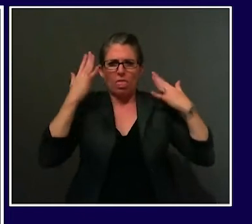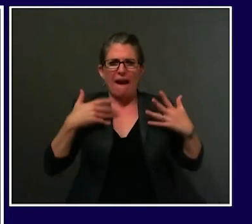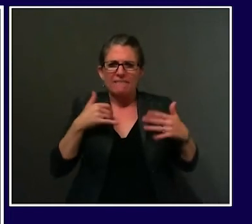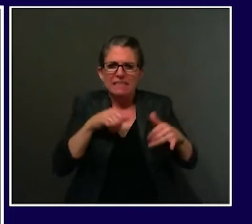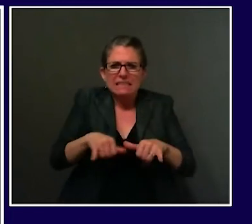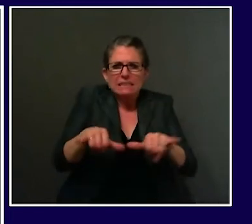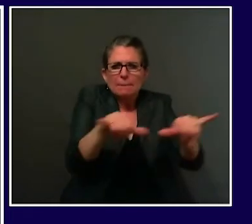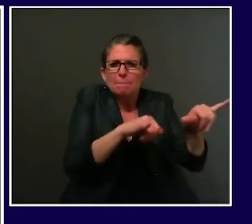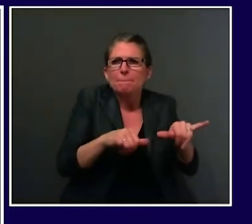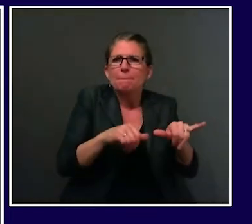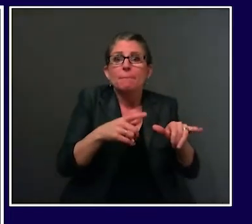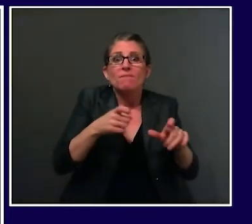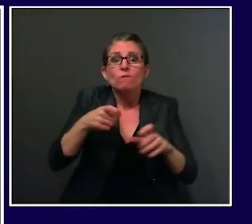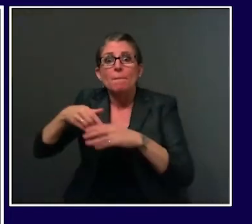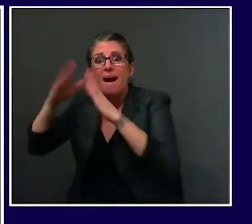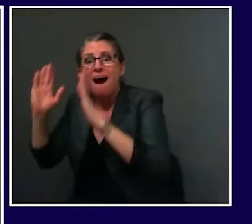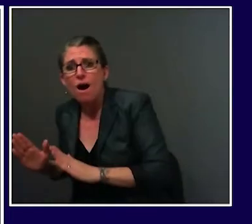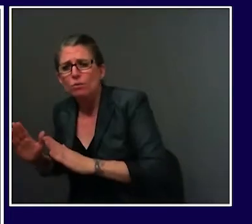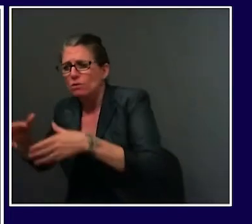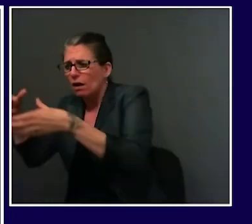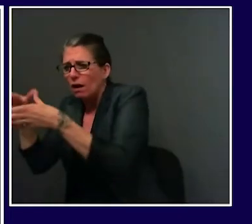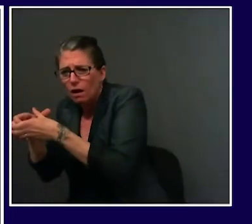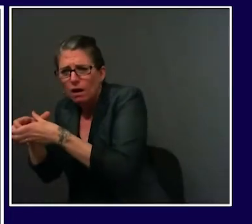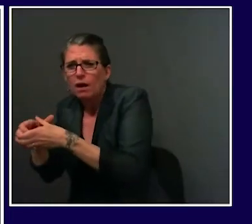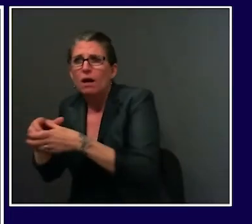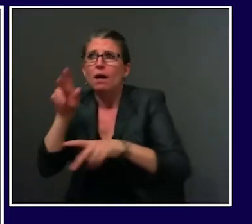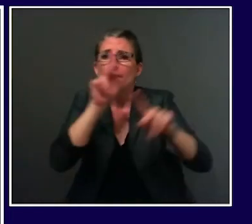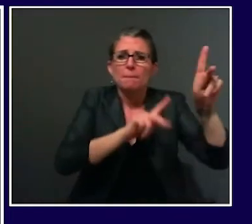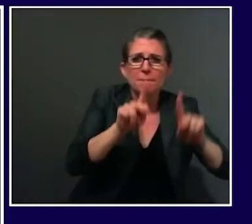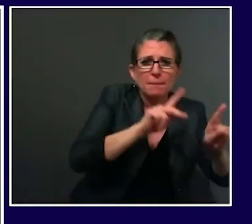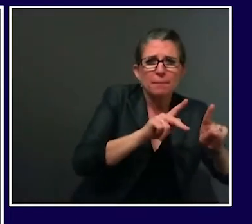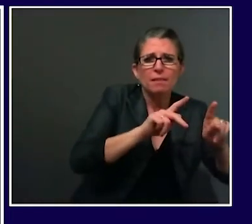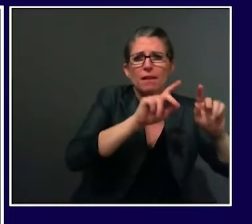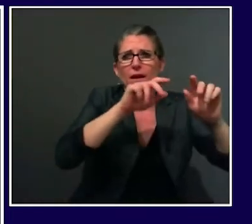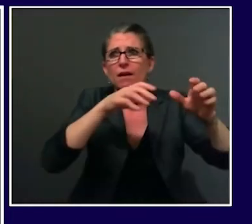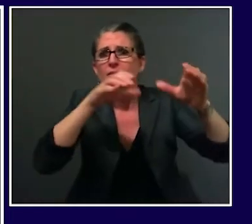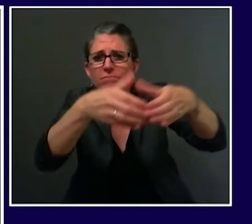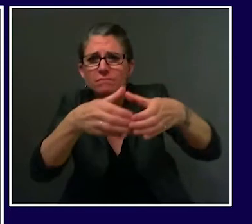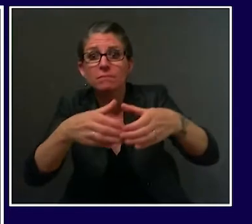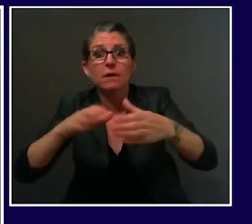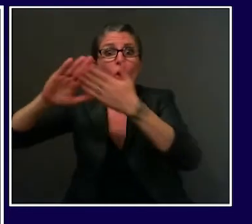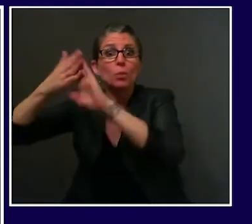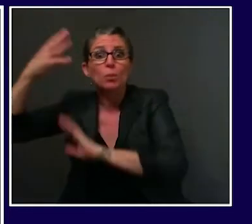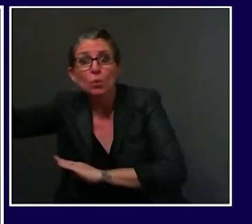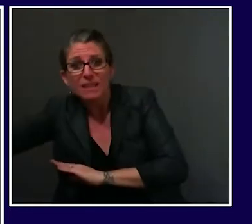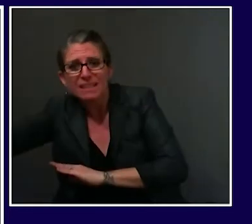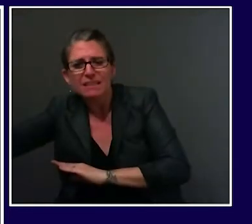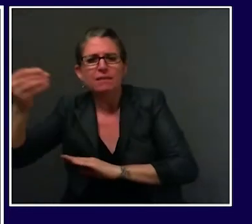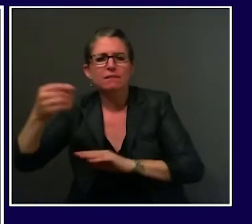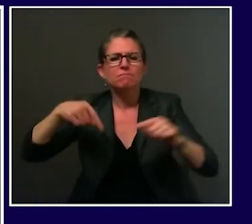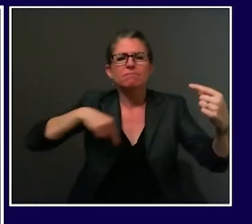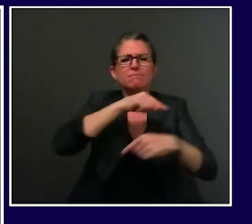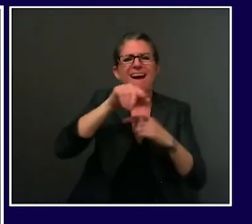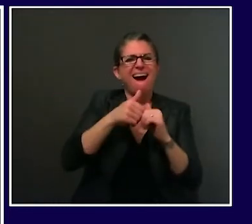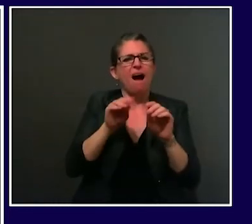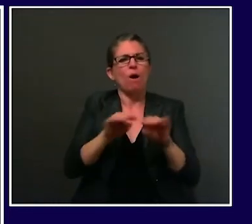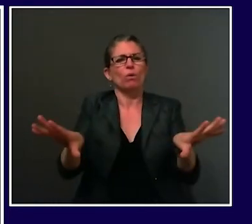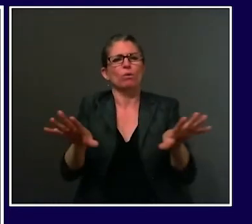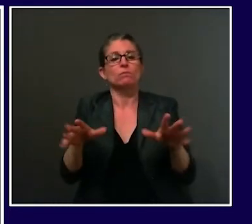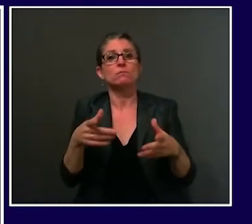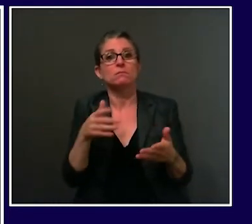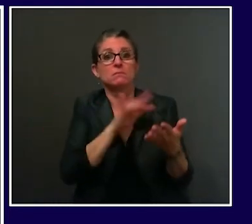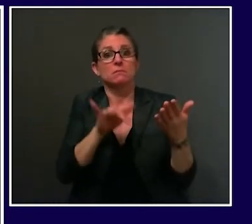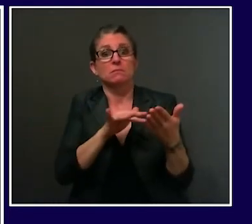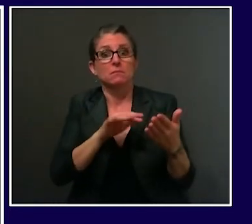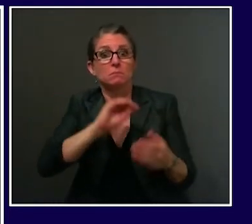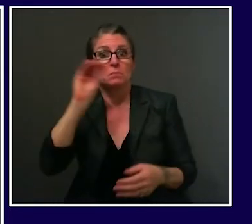some light on or trends or things that you found on that? Sure. So we're seeing a bit of both. We are continuing to see